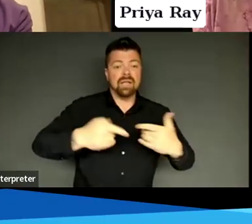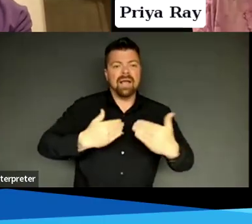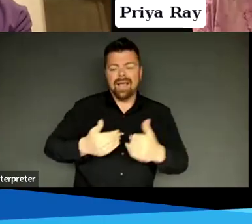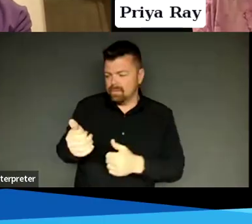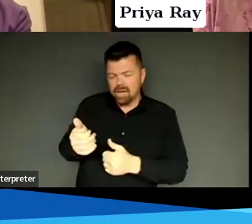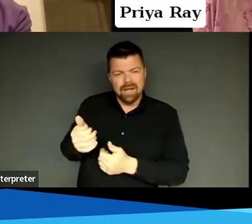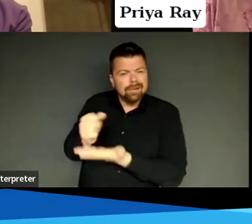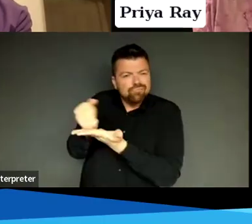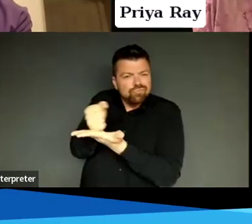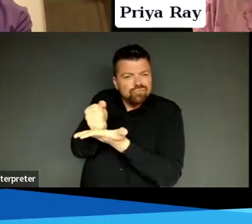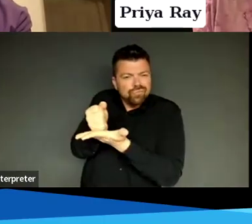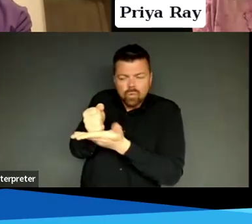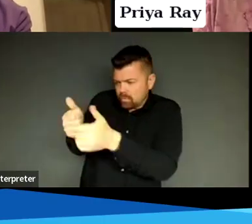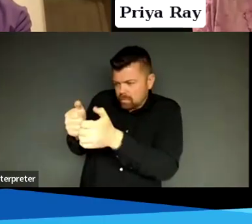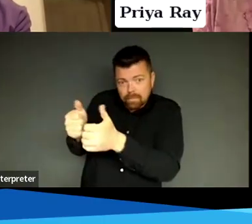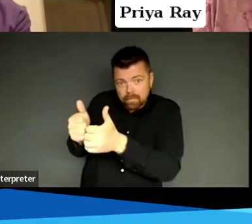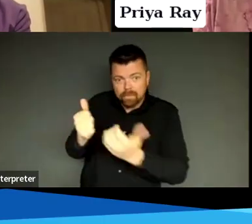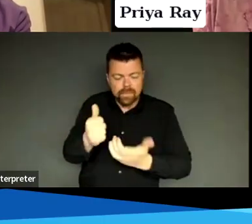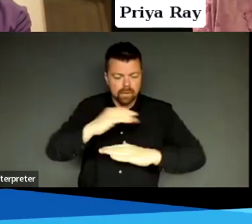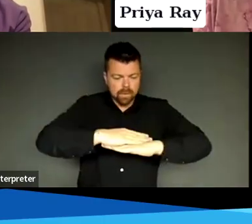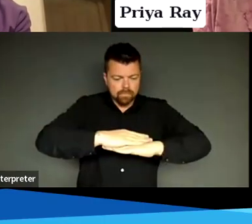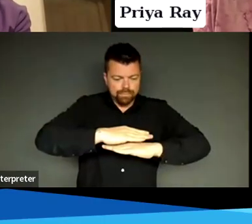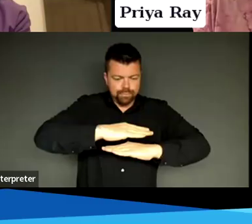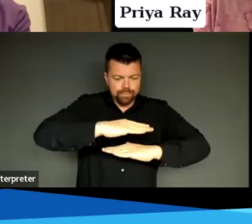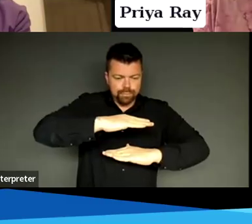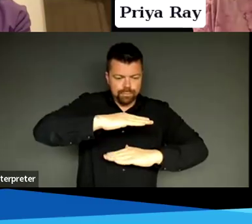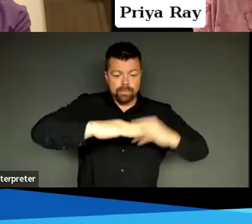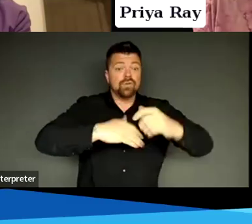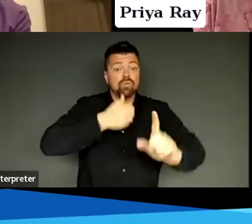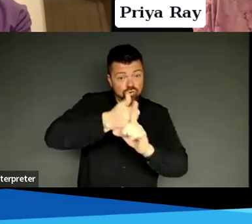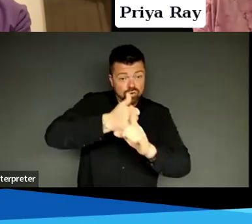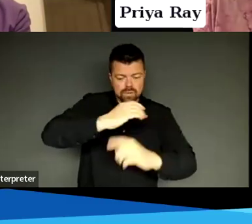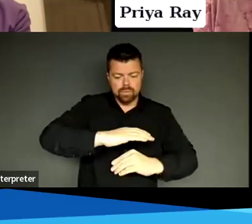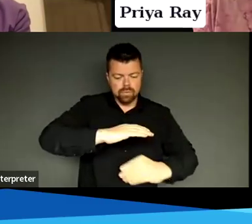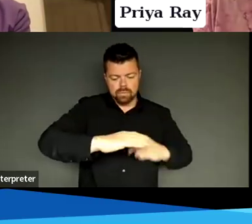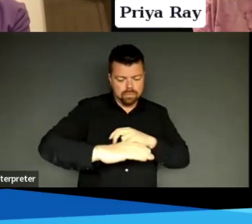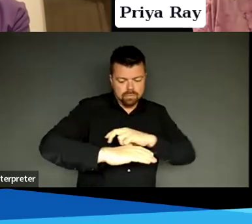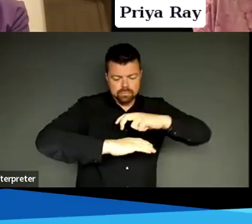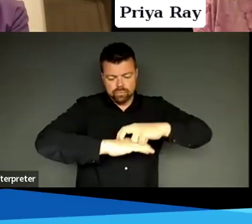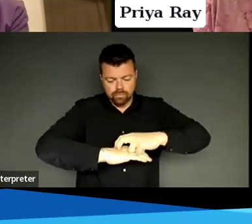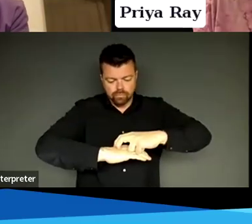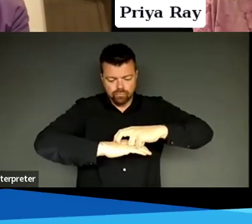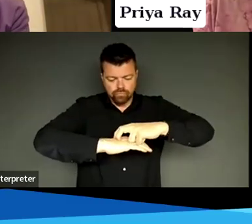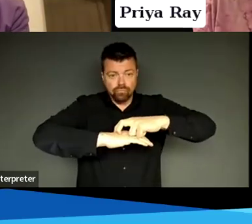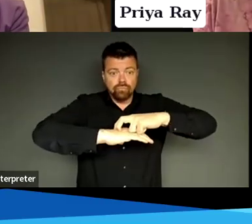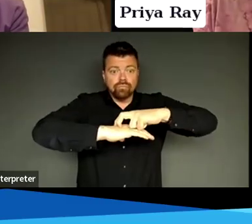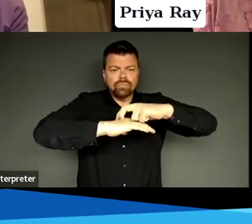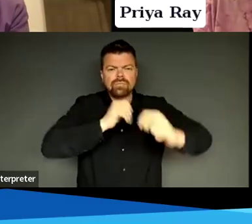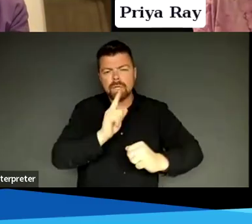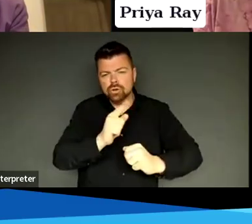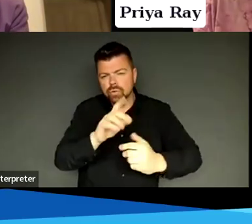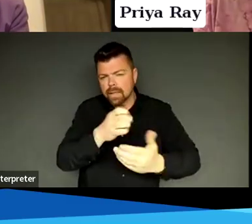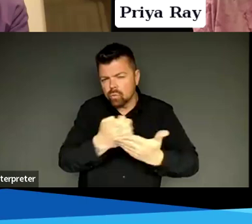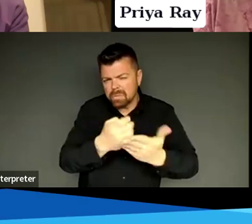up to a certain height to help you from the bed or even from the ground or the chair. I don't know what's the name of the device,